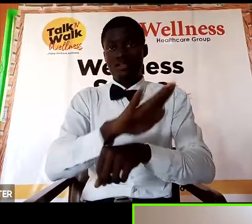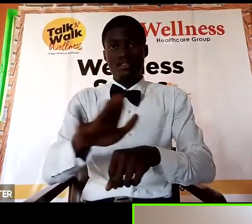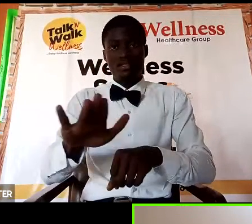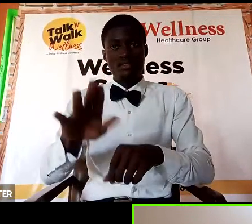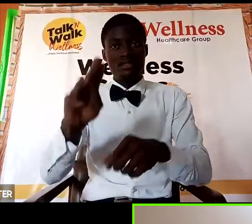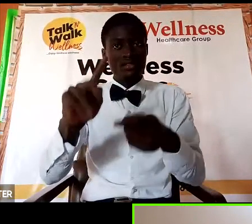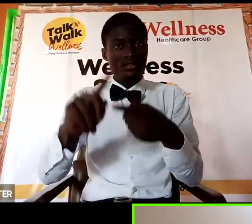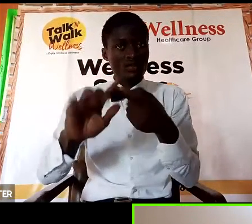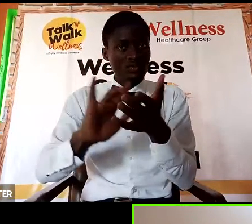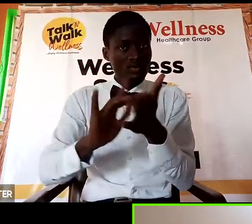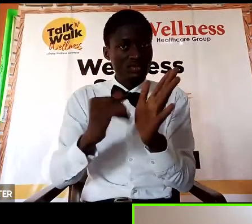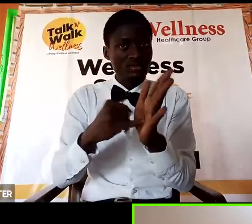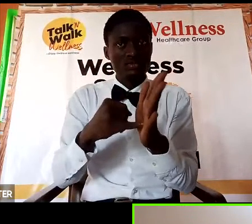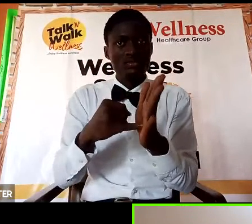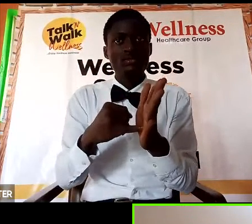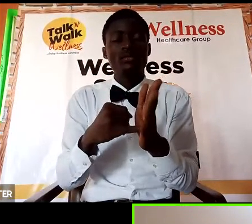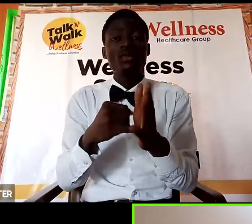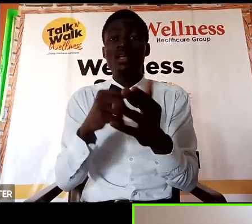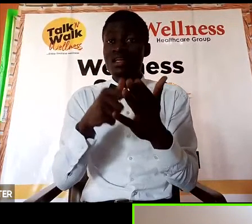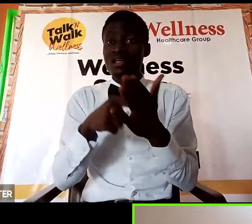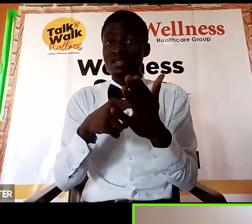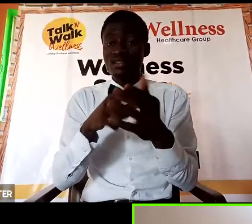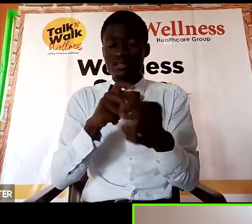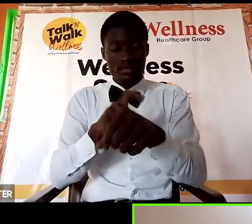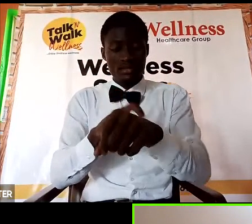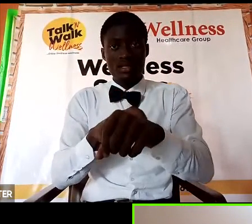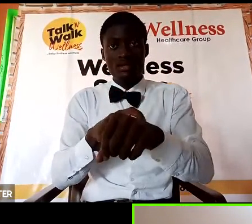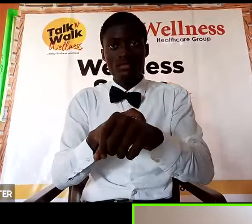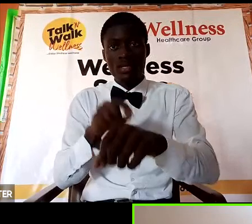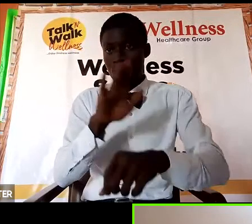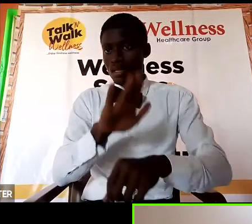the time that a child begins to understand that